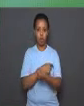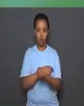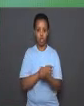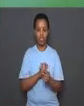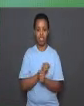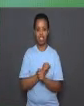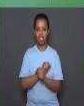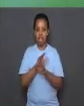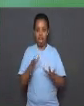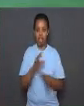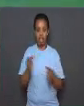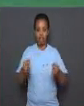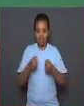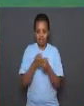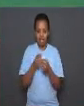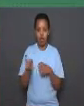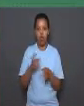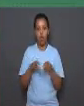and contract.